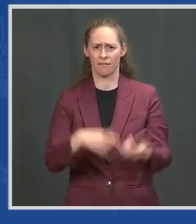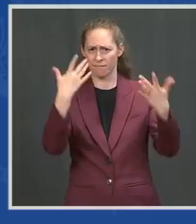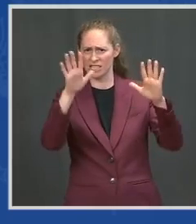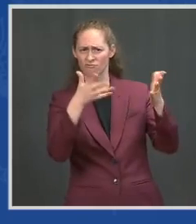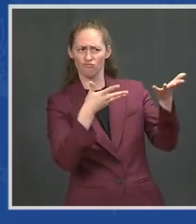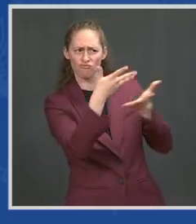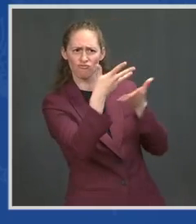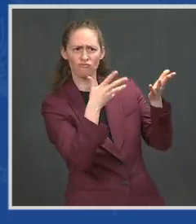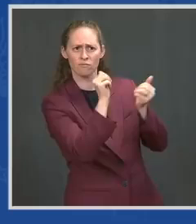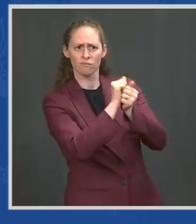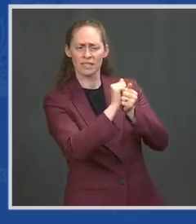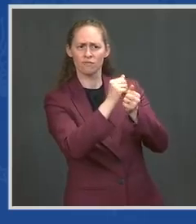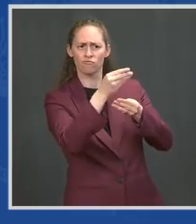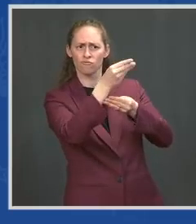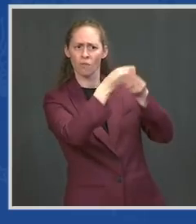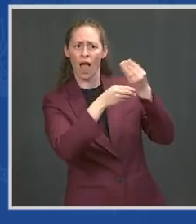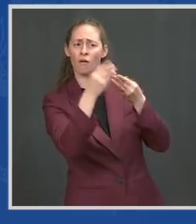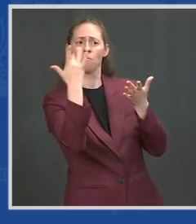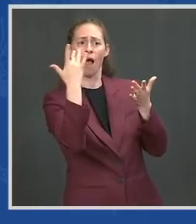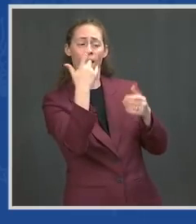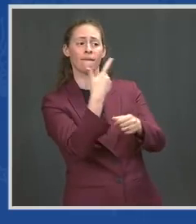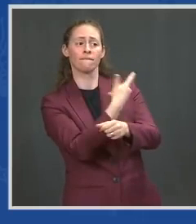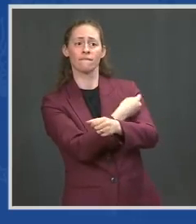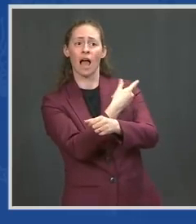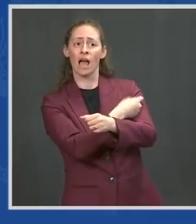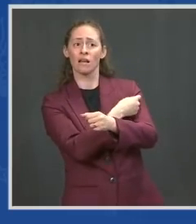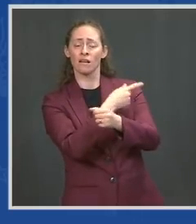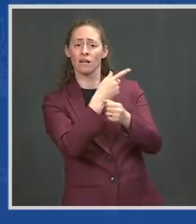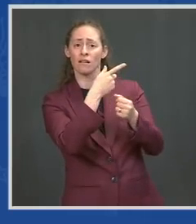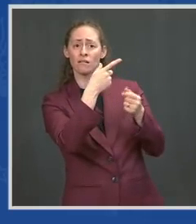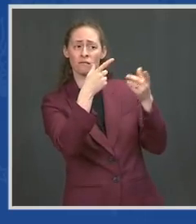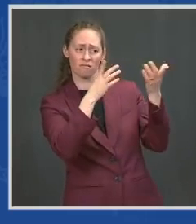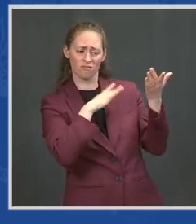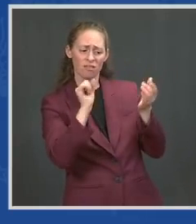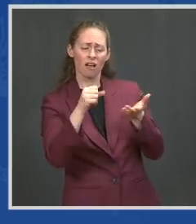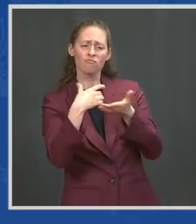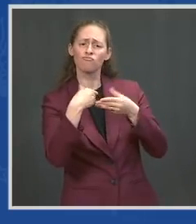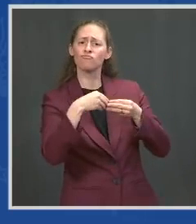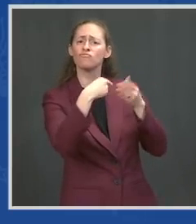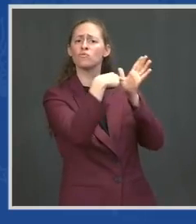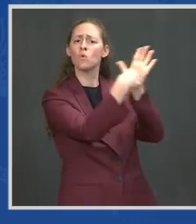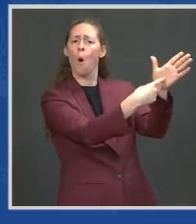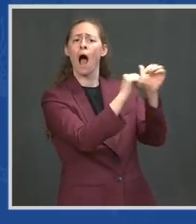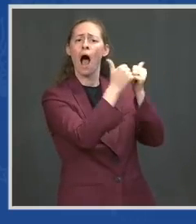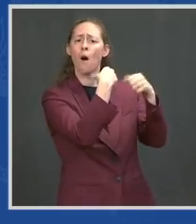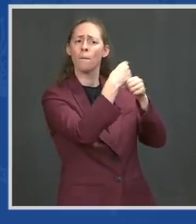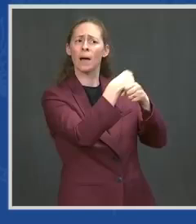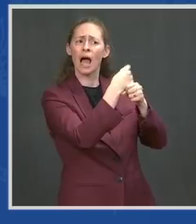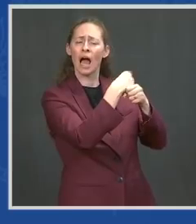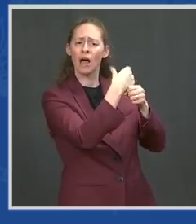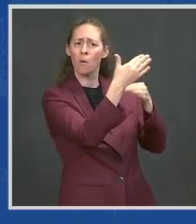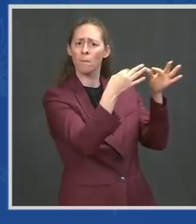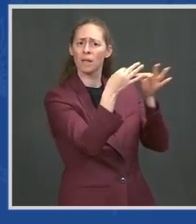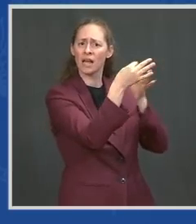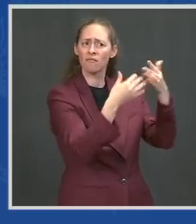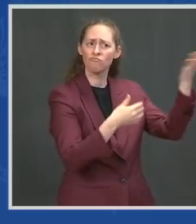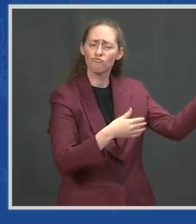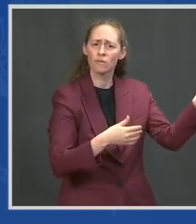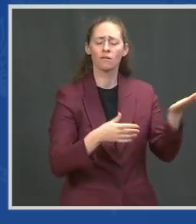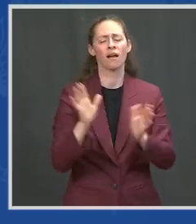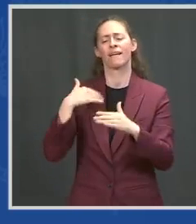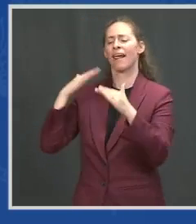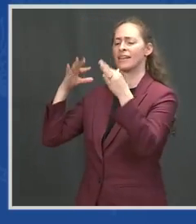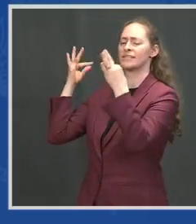on vaccine patents? Is that something you would support? Well, we're going to decide that as we go along. I haven't made that decision yet. Would you consider ordering